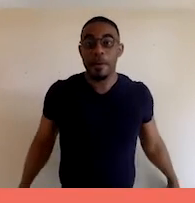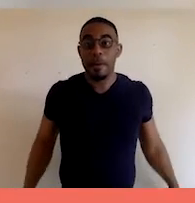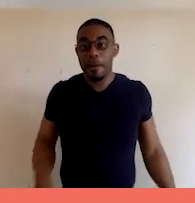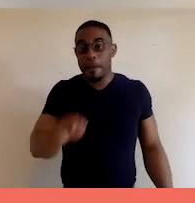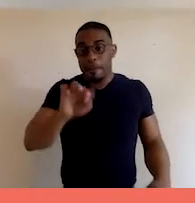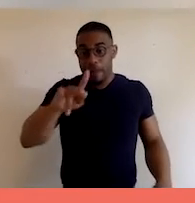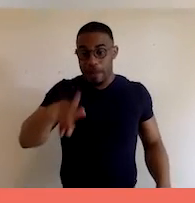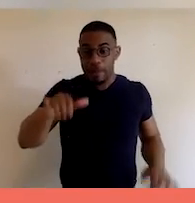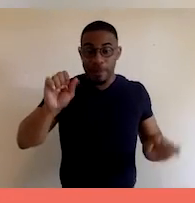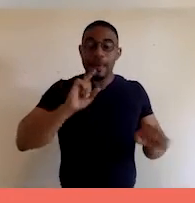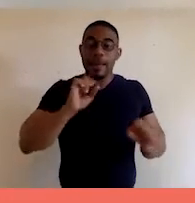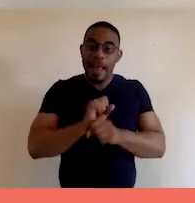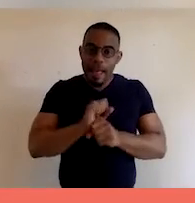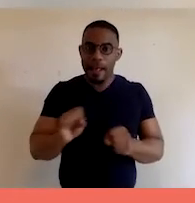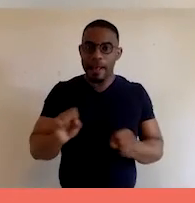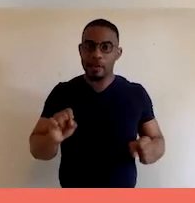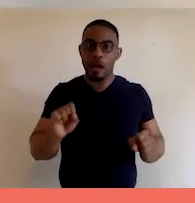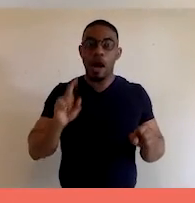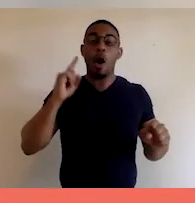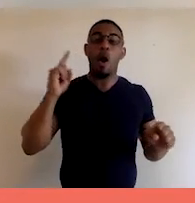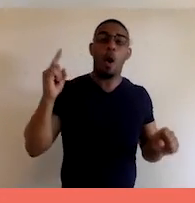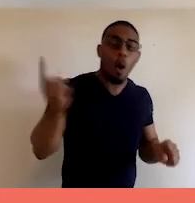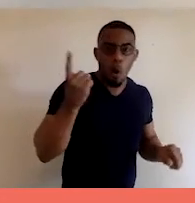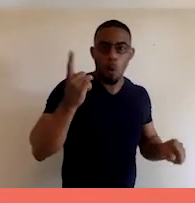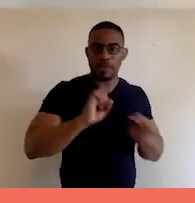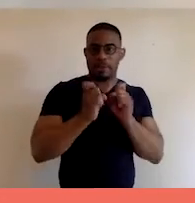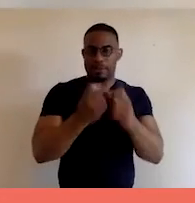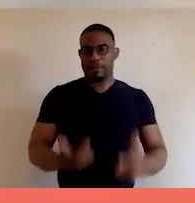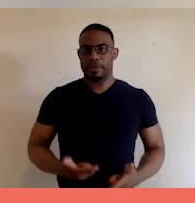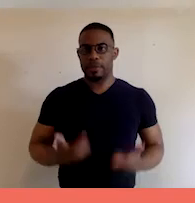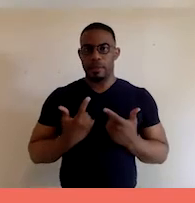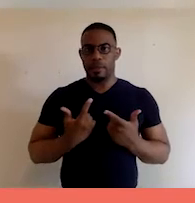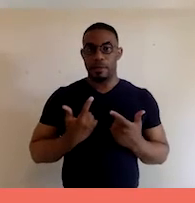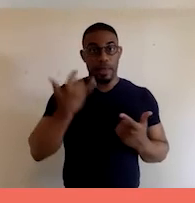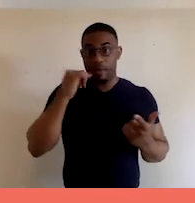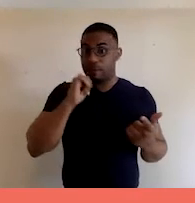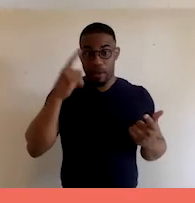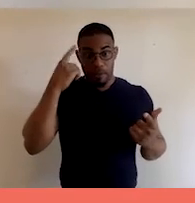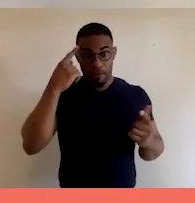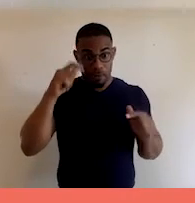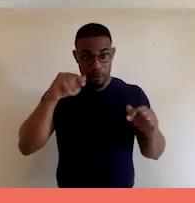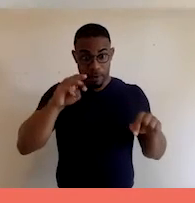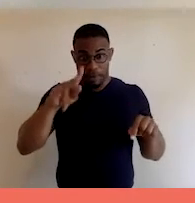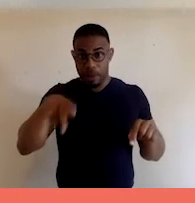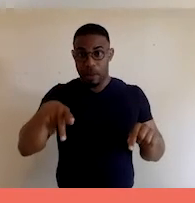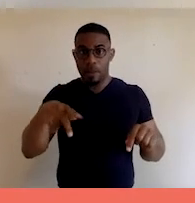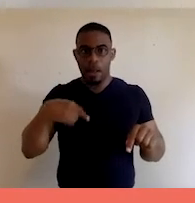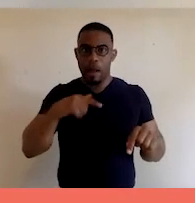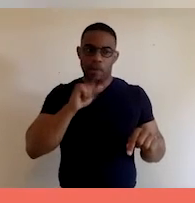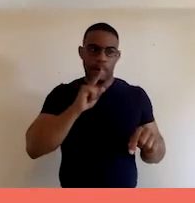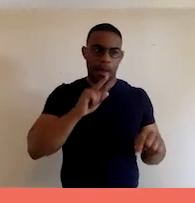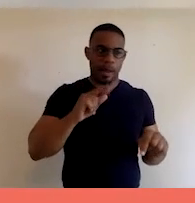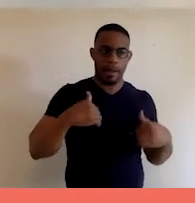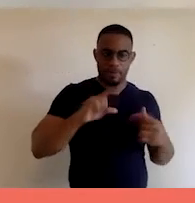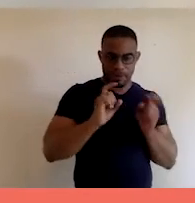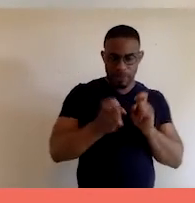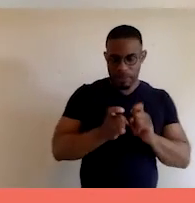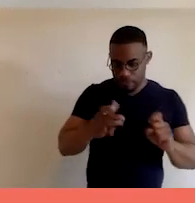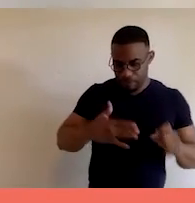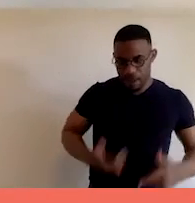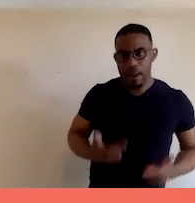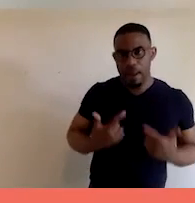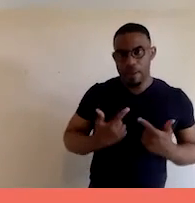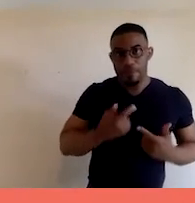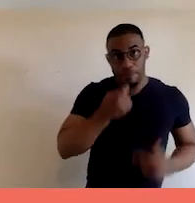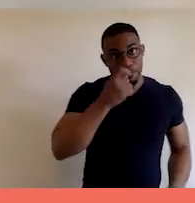can absolutely and always change your life. If it wasn't for meetups, I would not have changed my